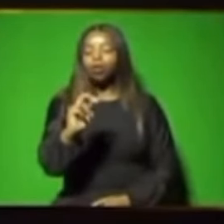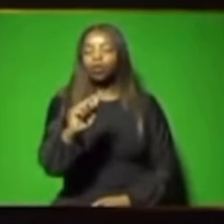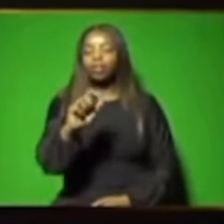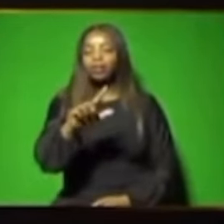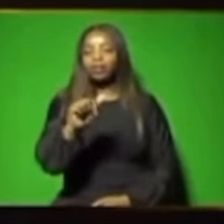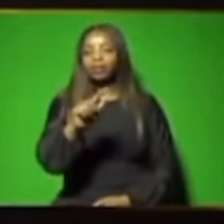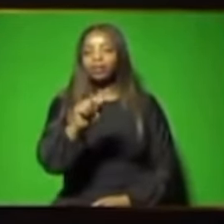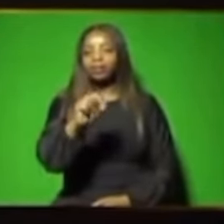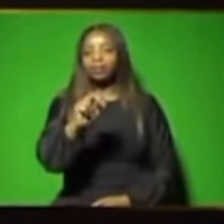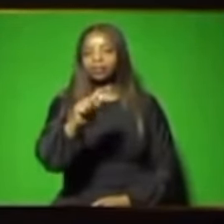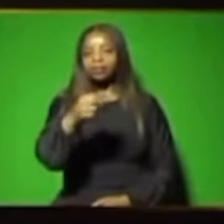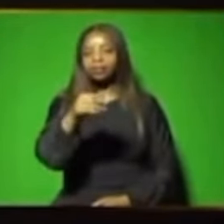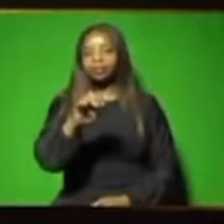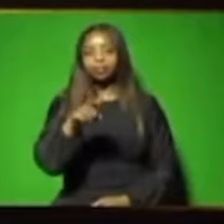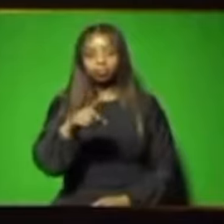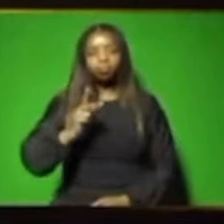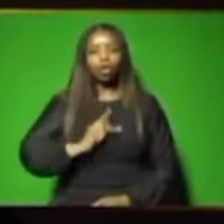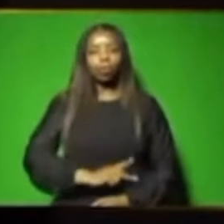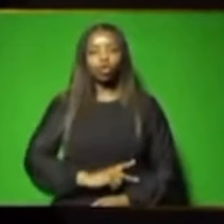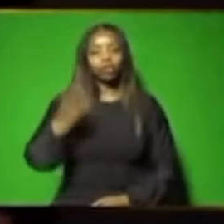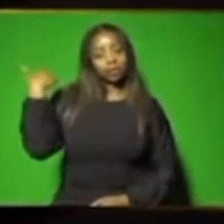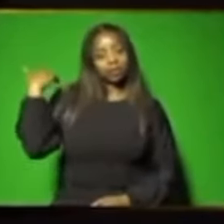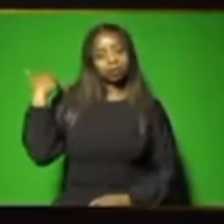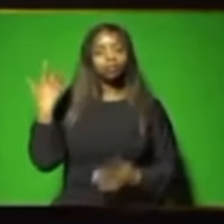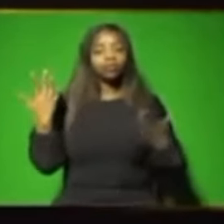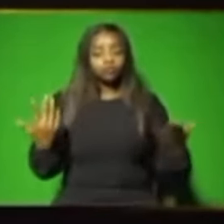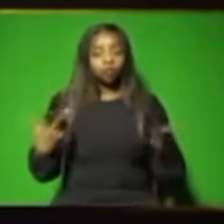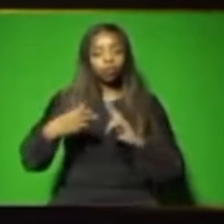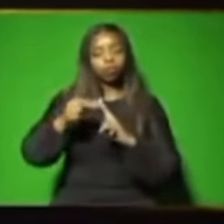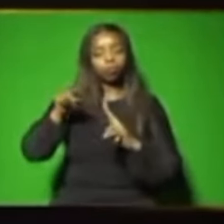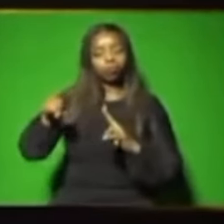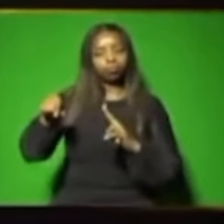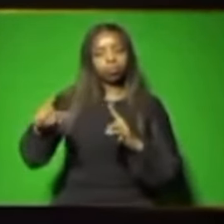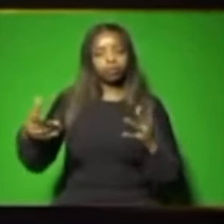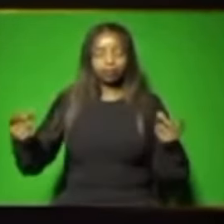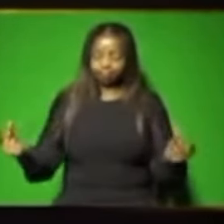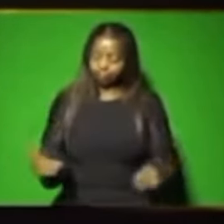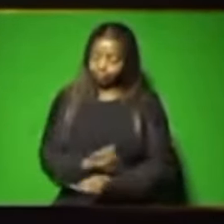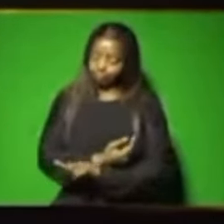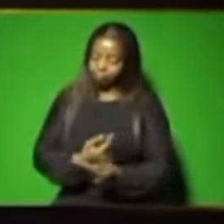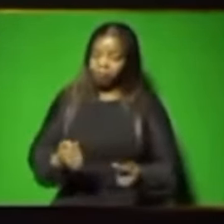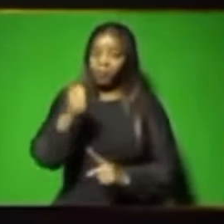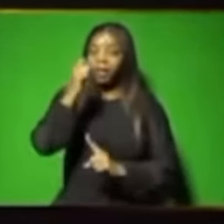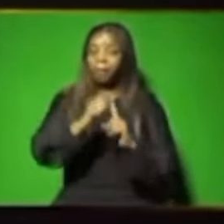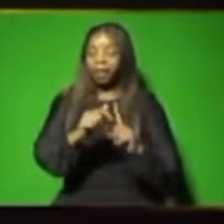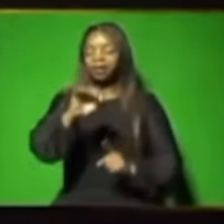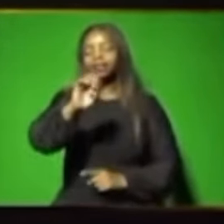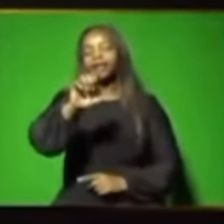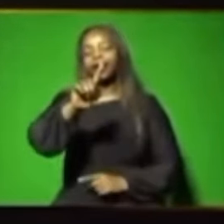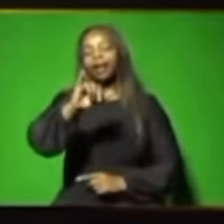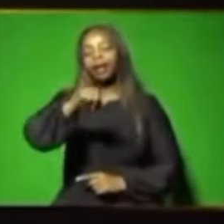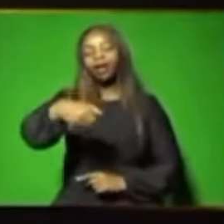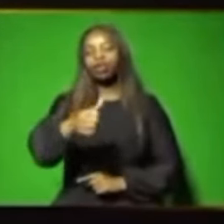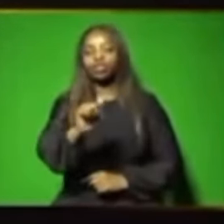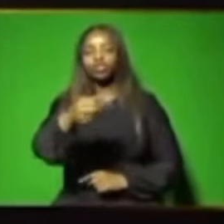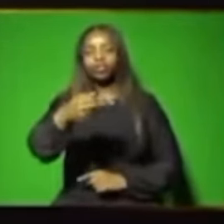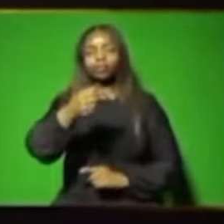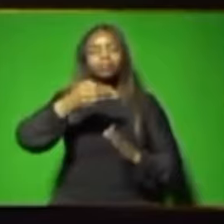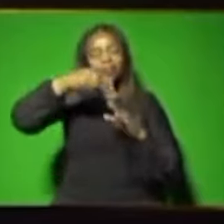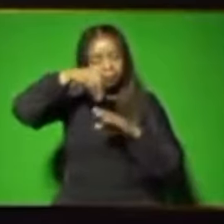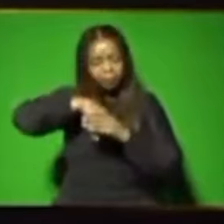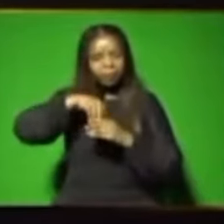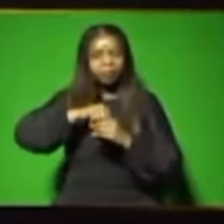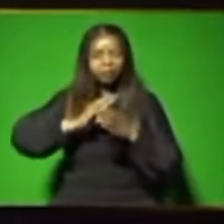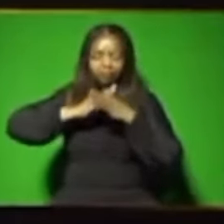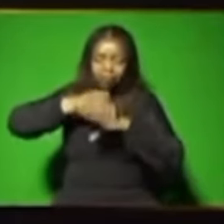Mine Workers. It's a pity that Elijah Bahai, a stalwart in our struggle